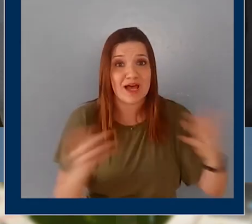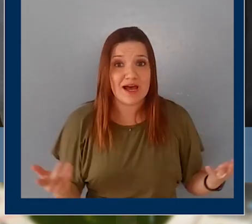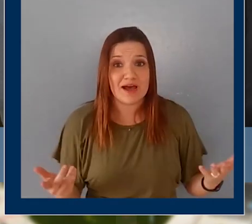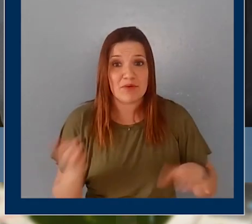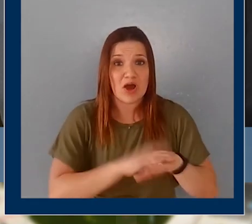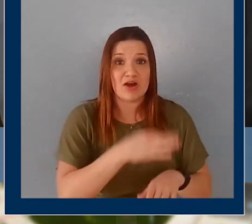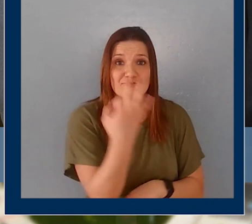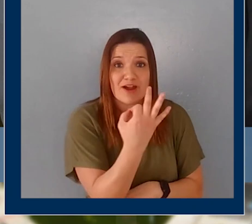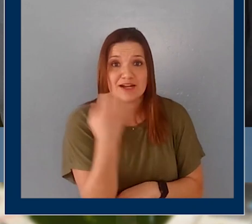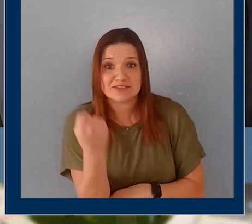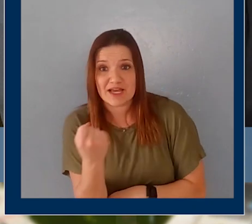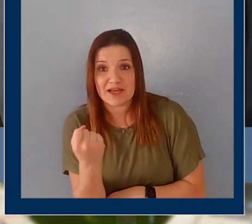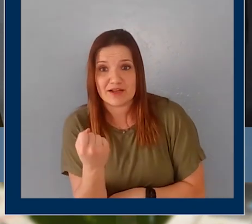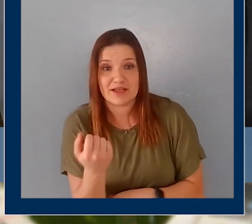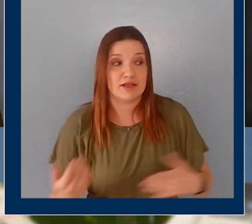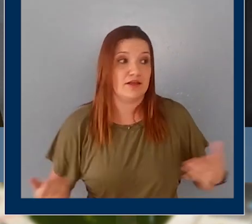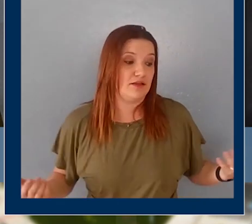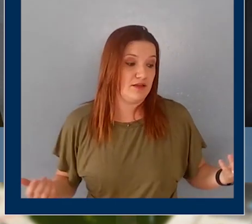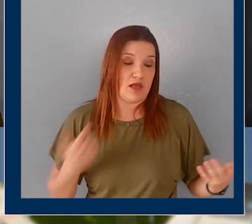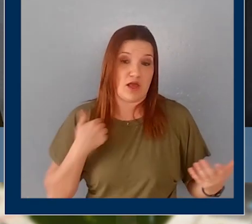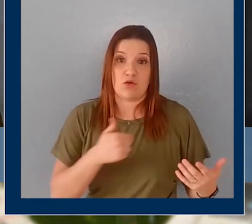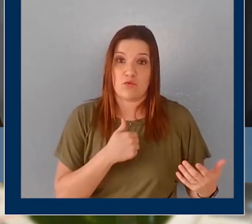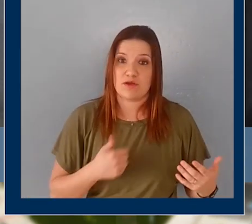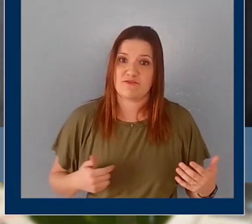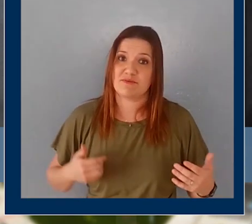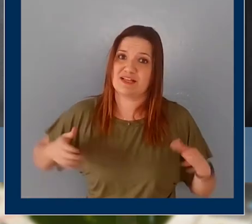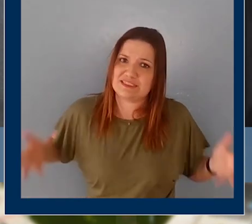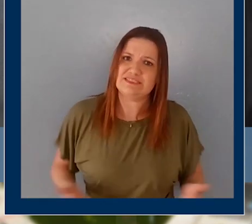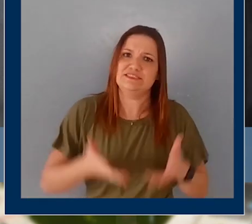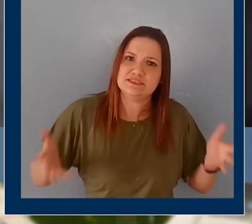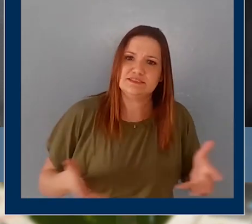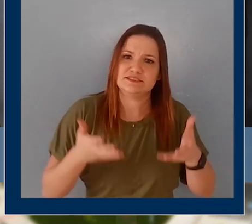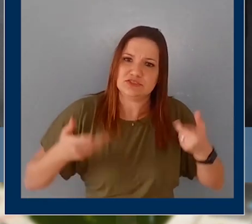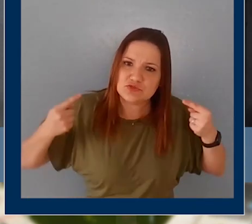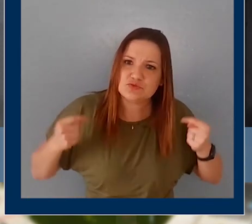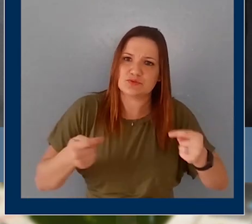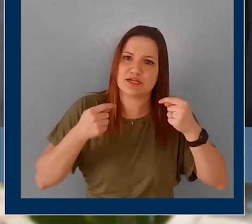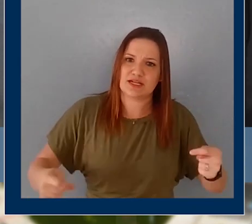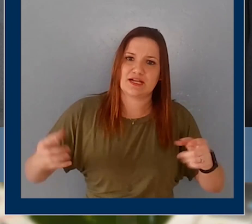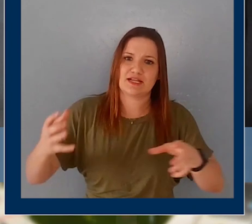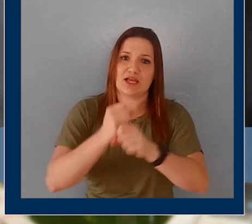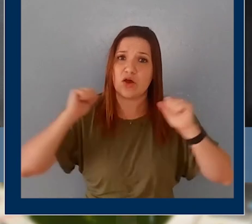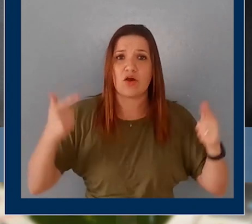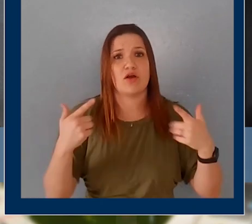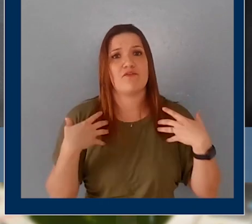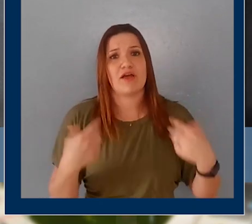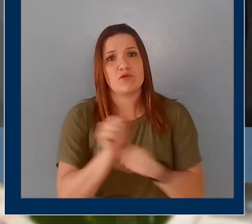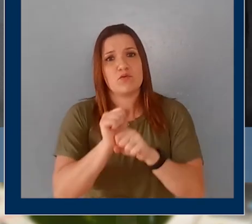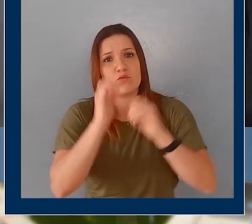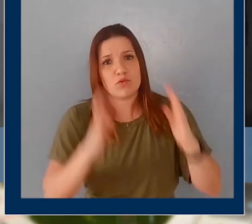However, this is a very fluid process, and if nobody shows up on Friday or